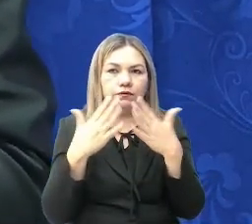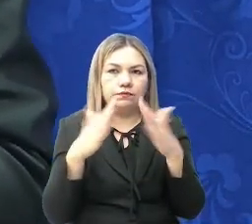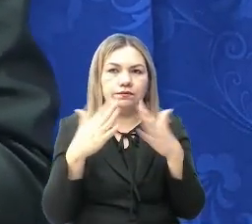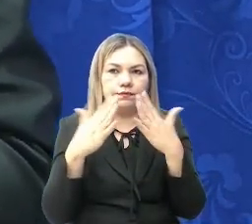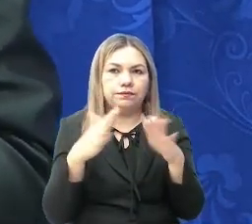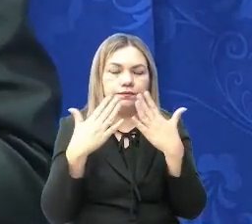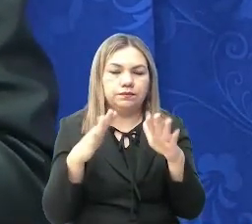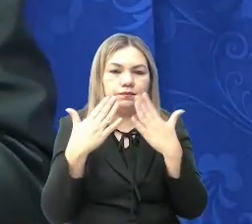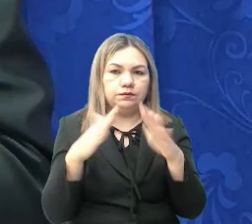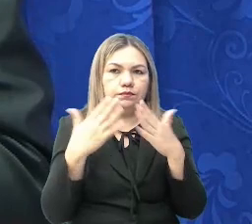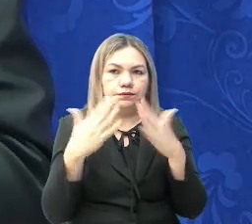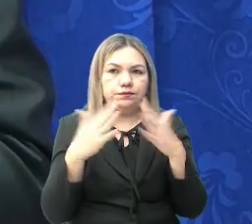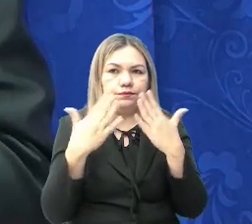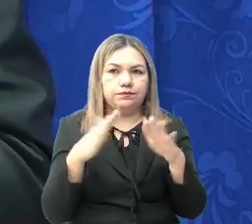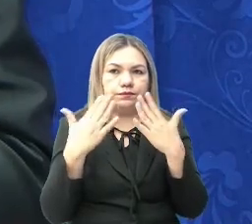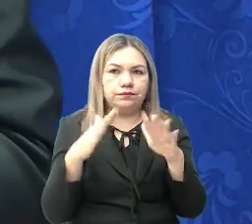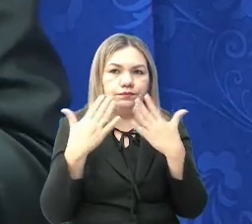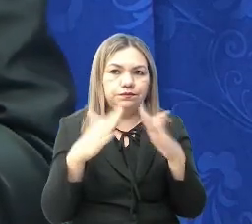to the Eternal?